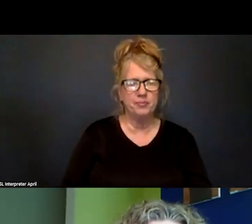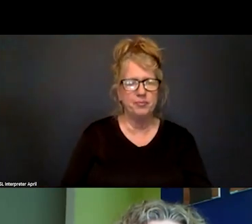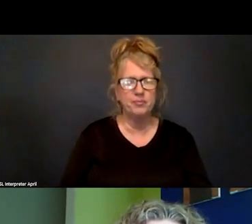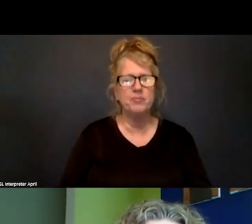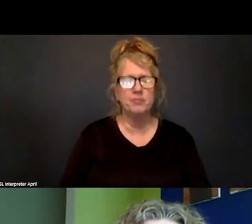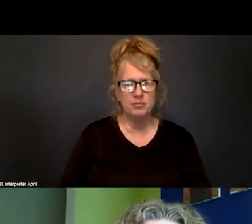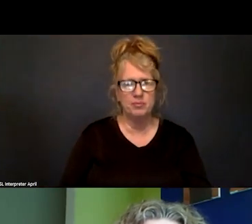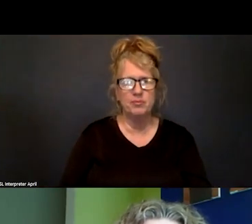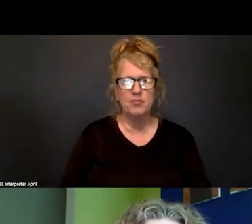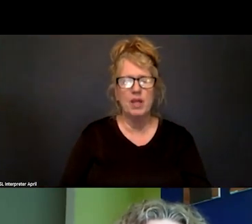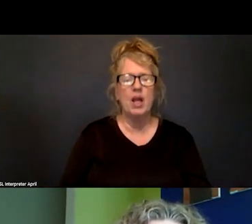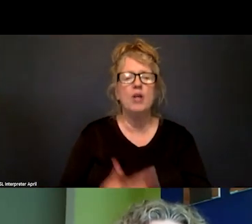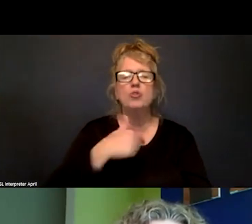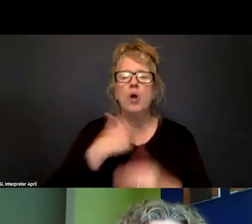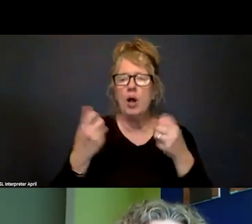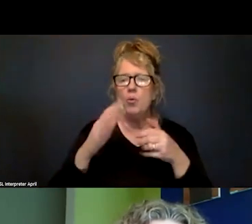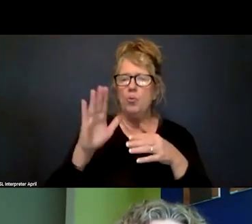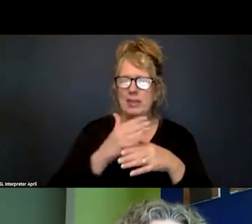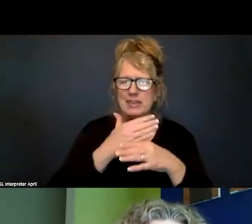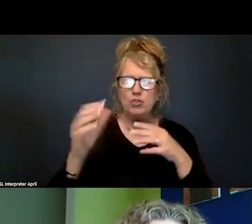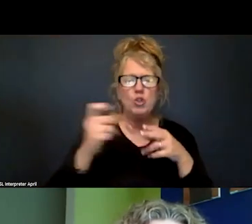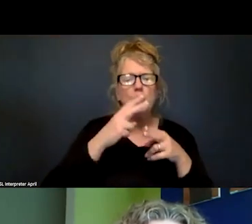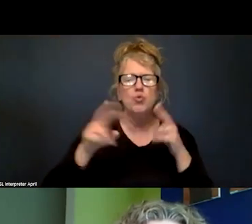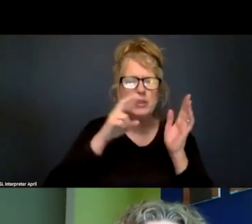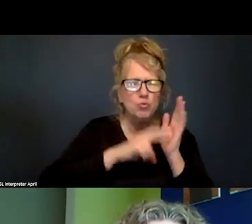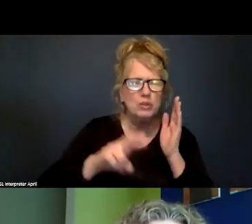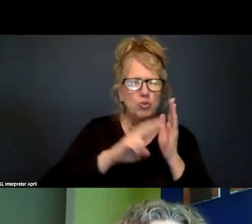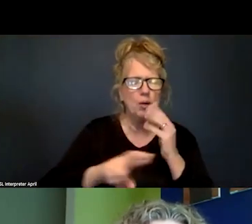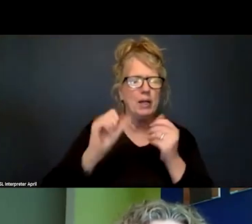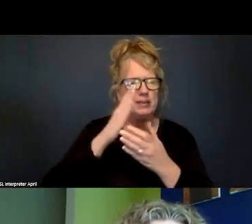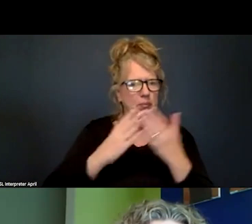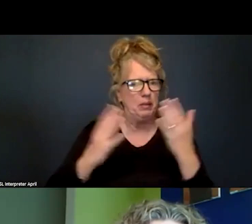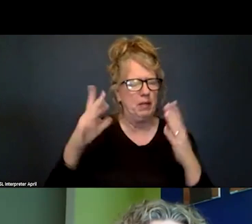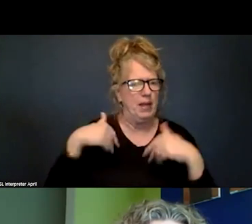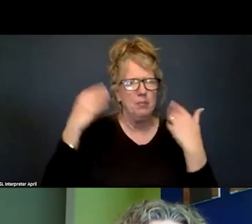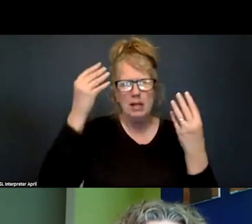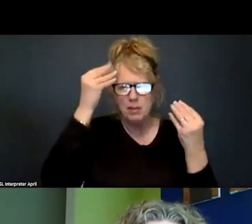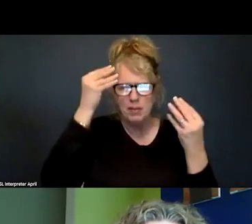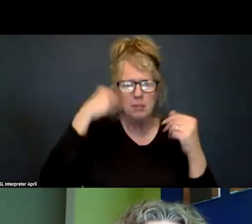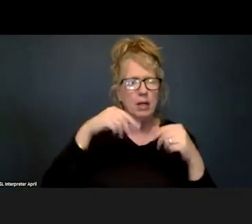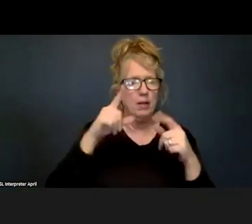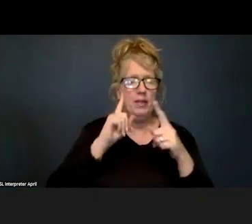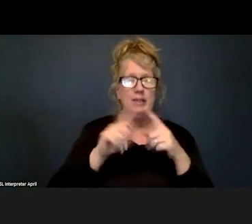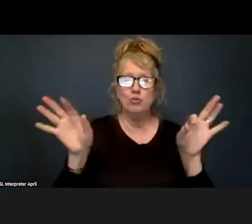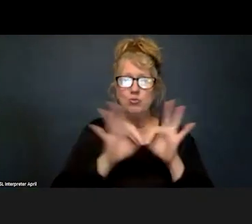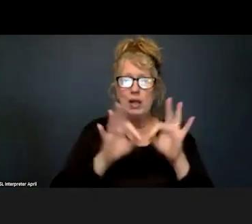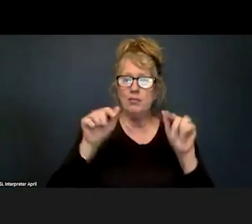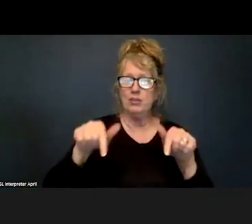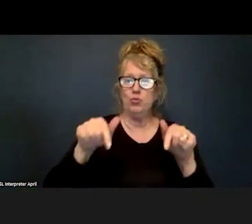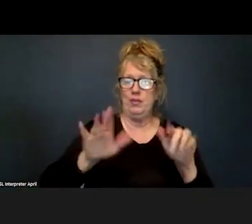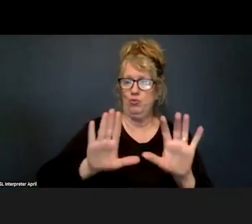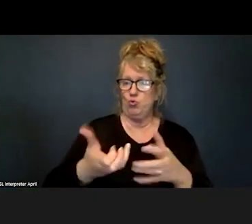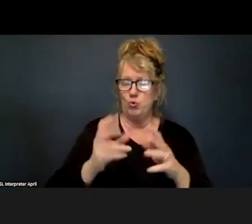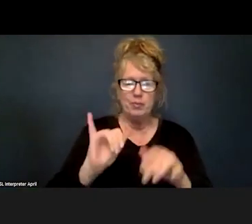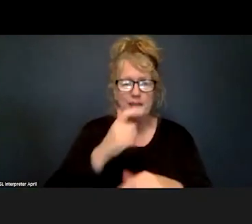So I wanted to share just a little quick research update from some stuff I've been thinking about that I think is relevant to this group that's really interesting.